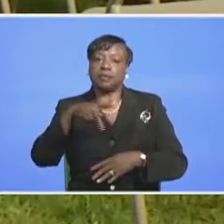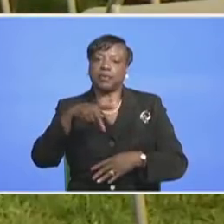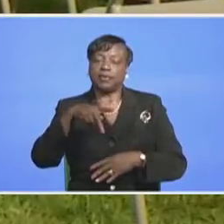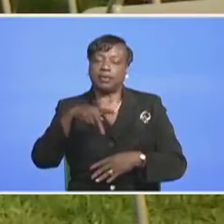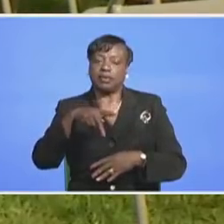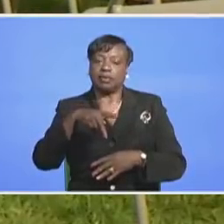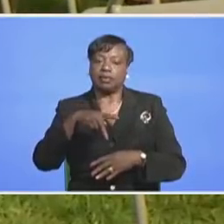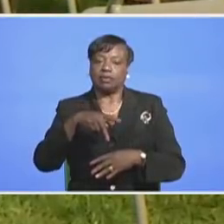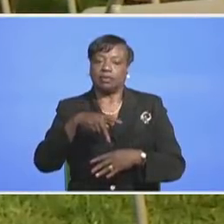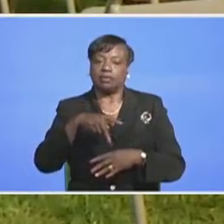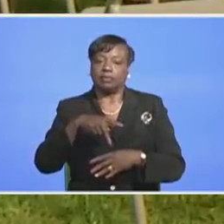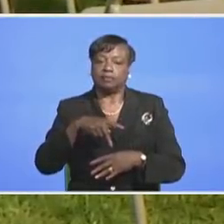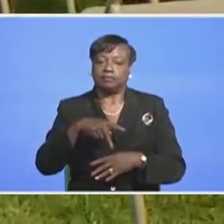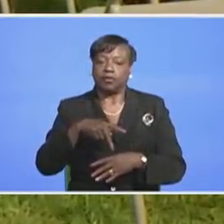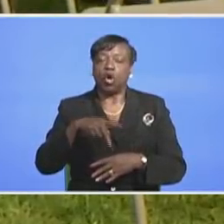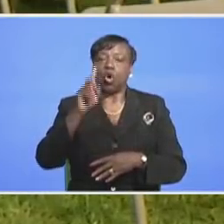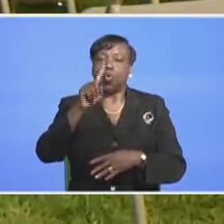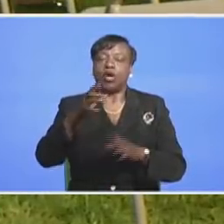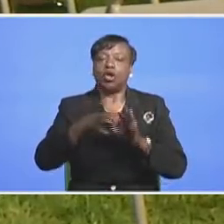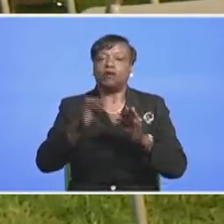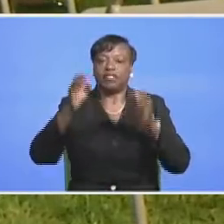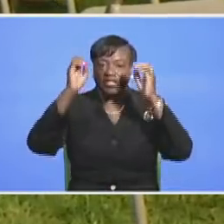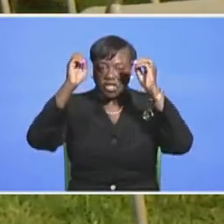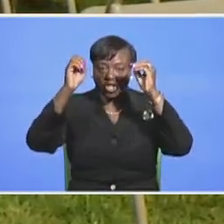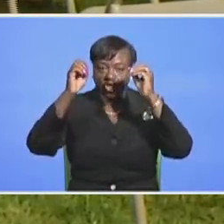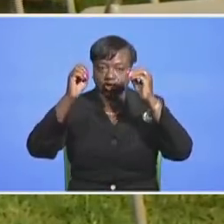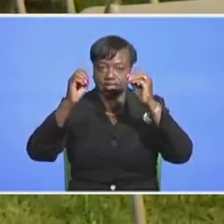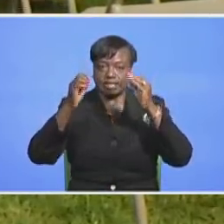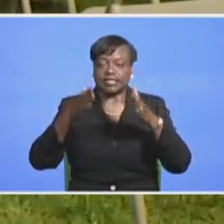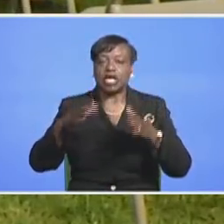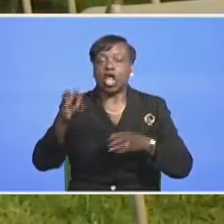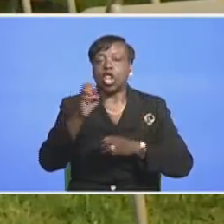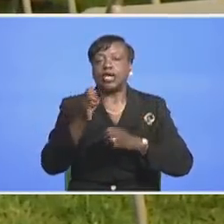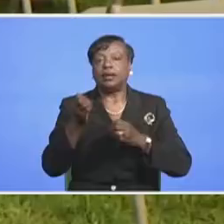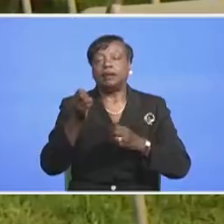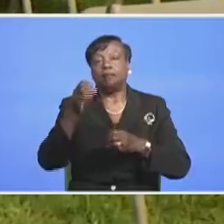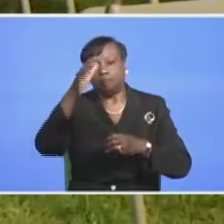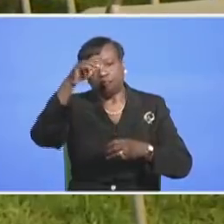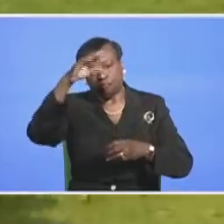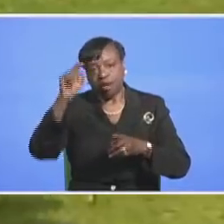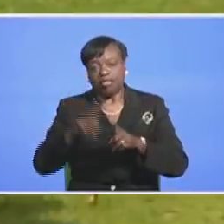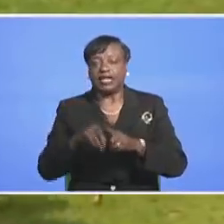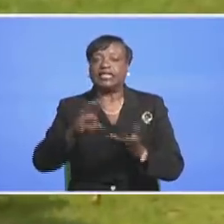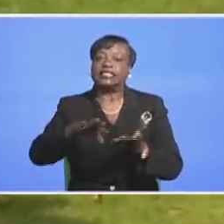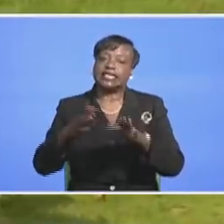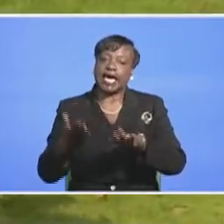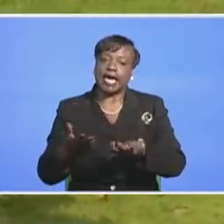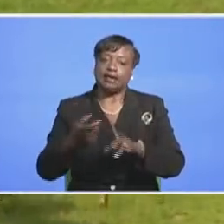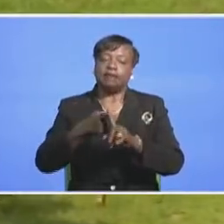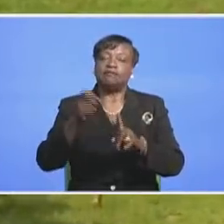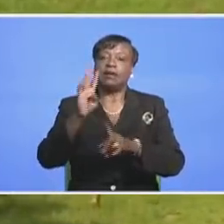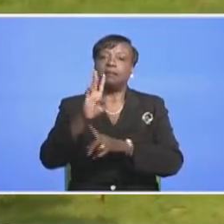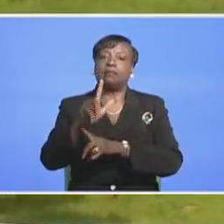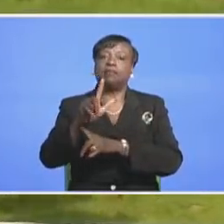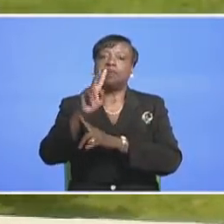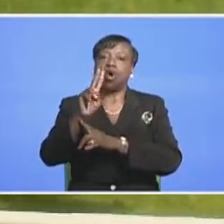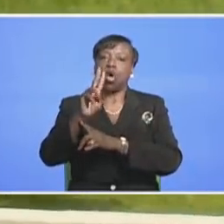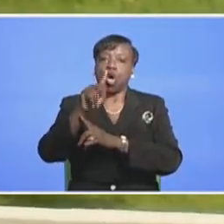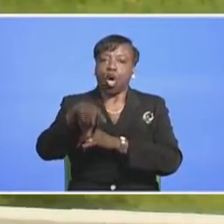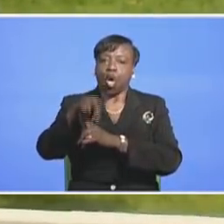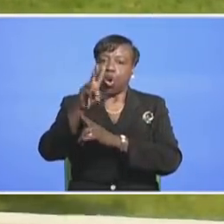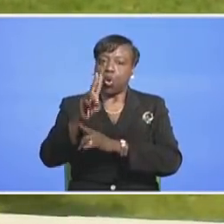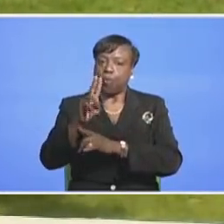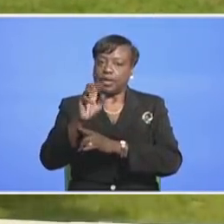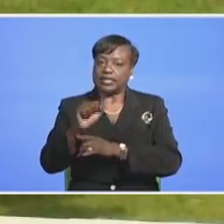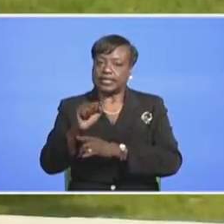Actually, one of their teachers lost a brother to lupus, and so the causes vary. They're very connected to the cause, and this is the way that they have extended